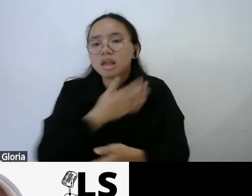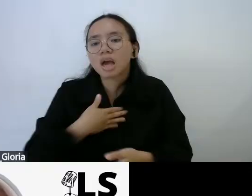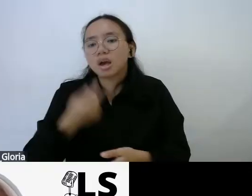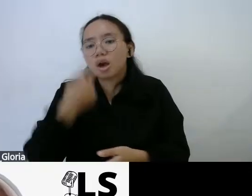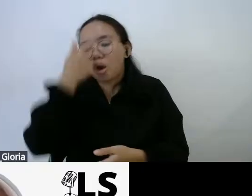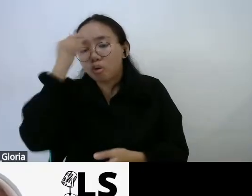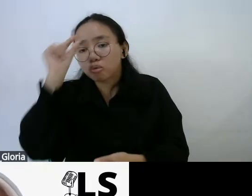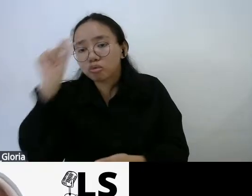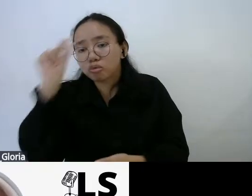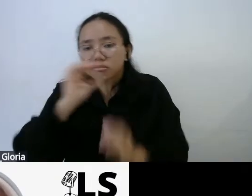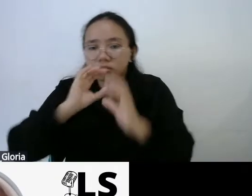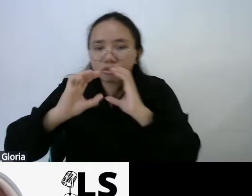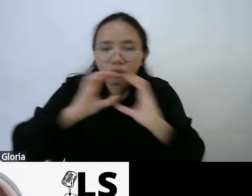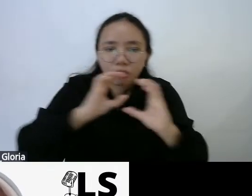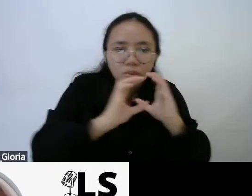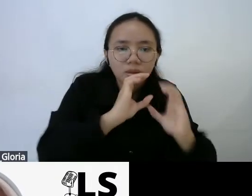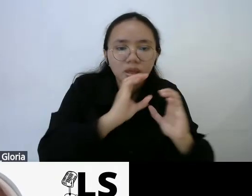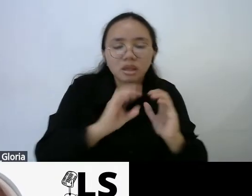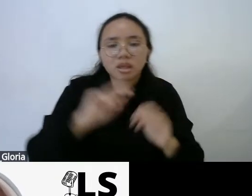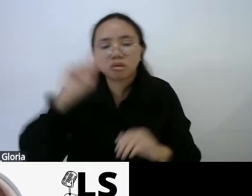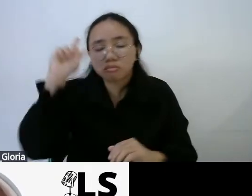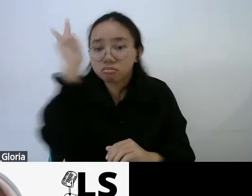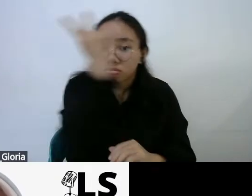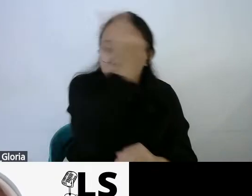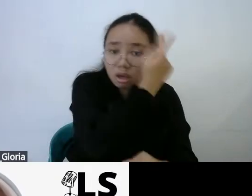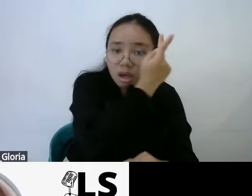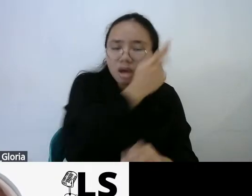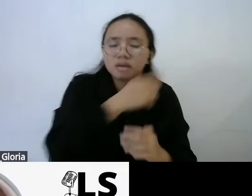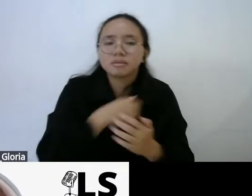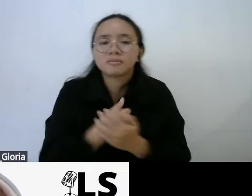but one of the professors in,